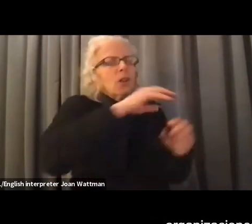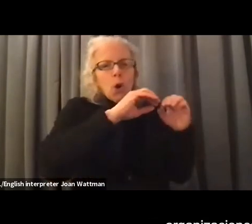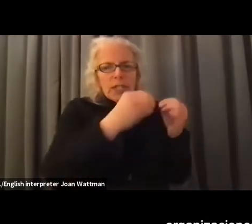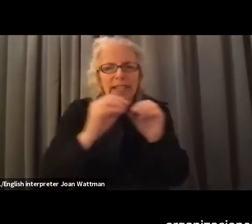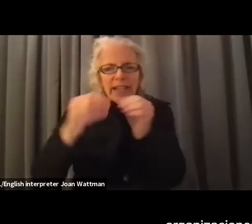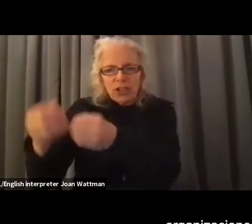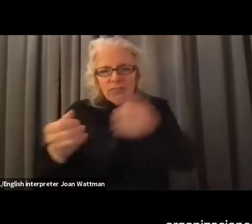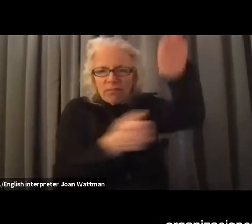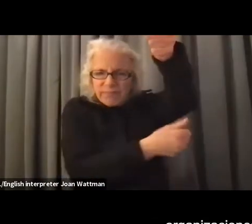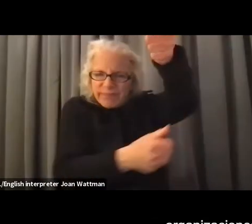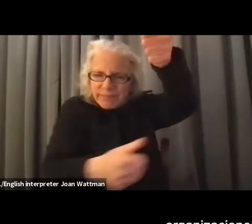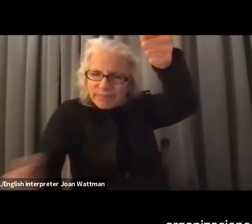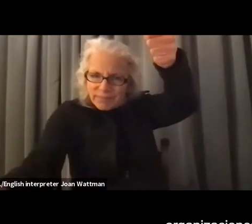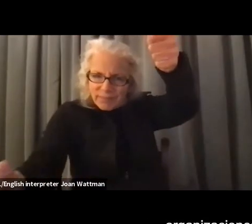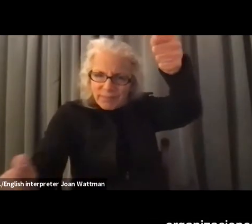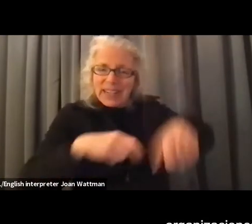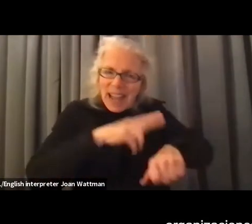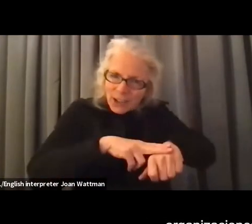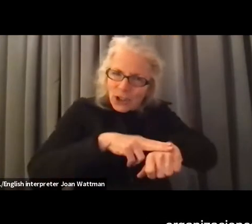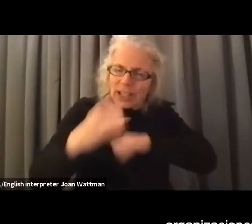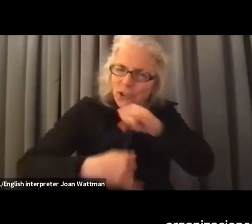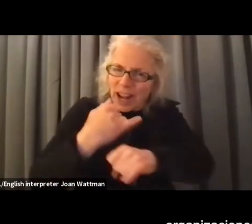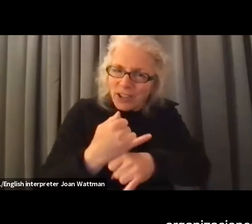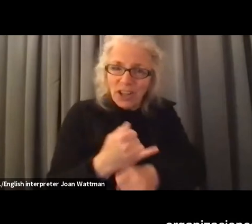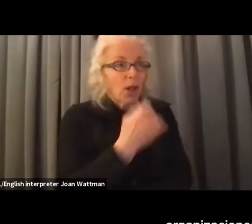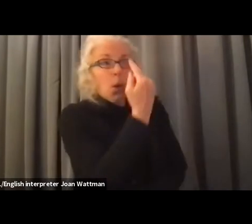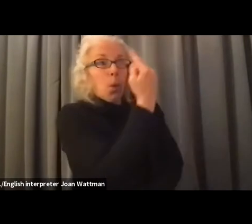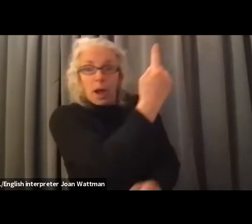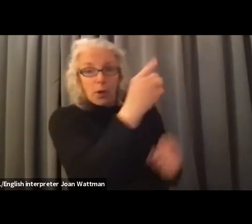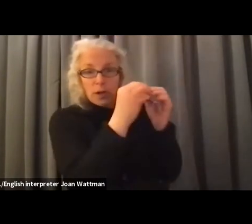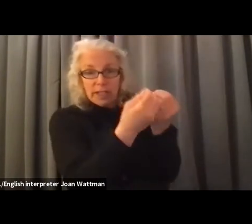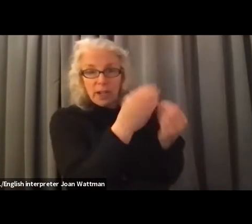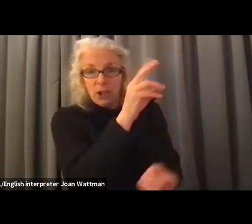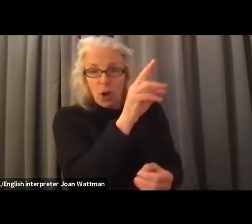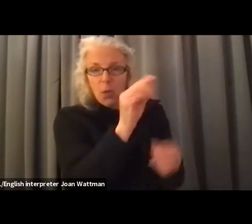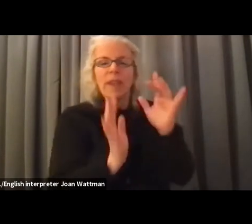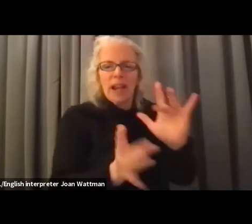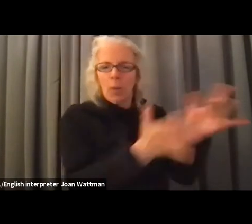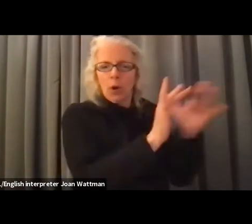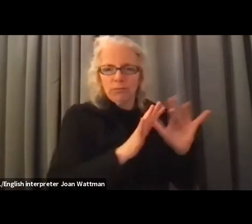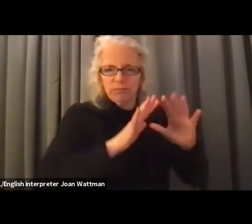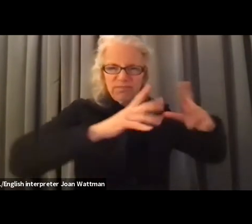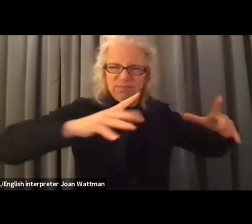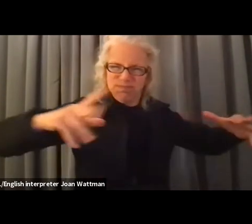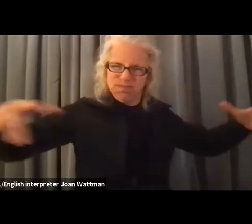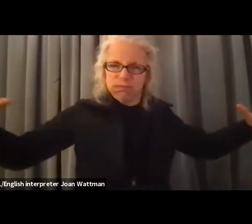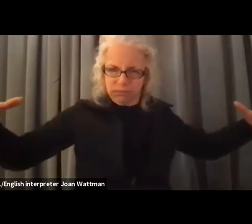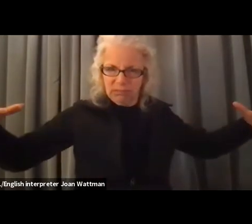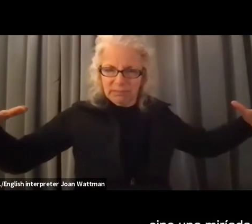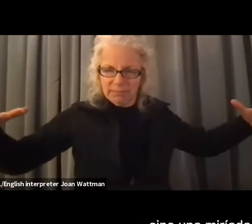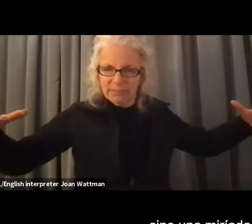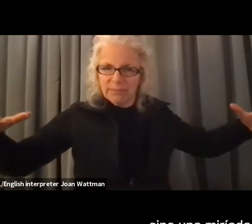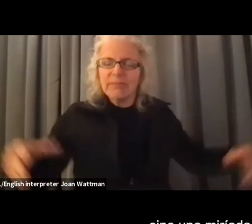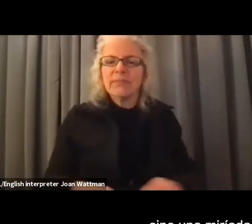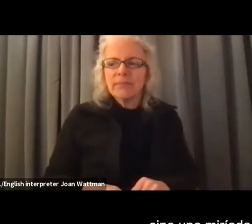organizations, national and local organizations, not just the Black Lives Matter organization or network, which emerged out of that moment,